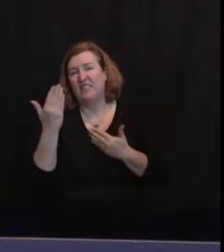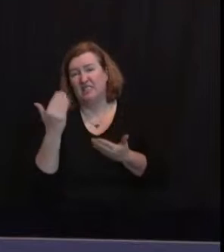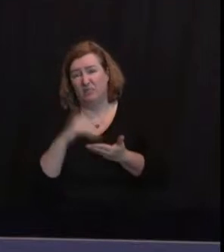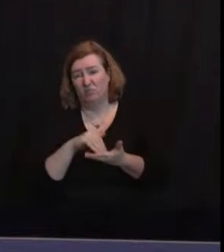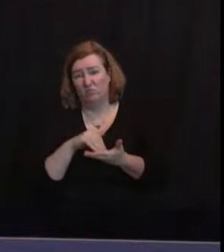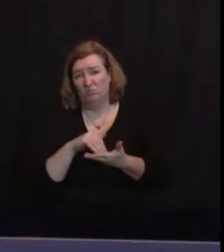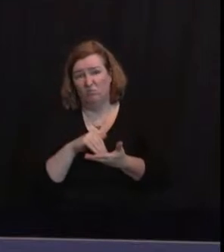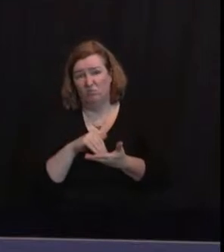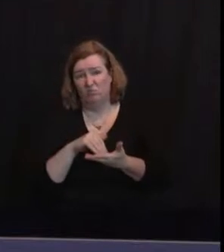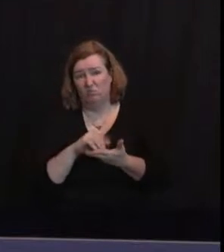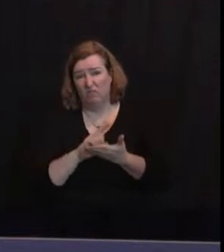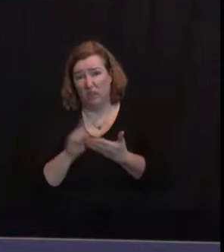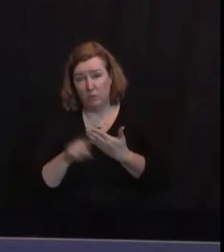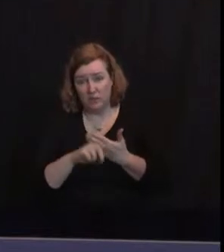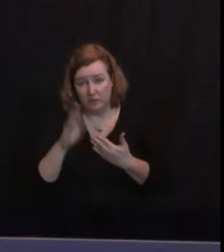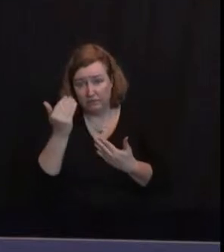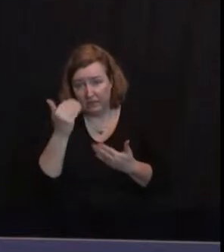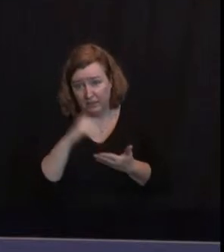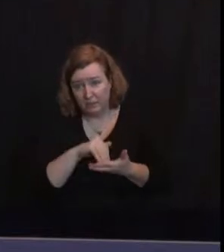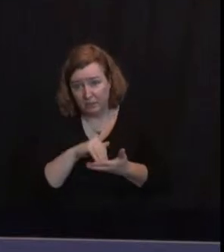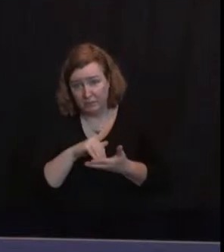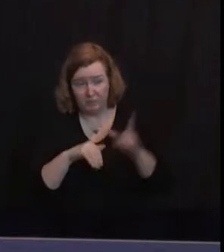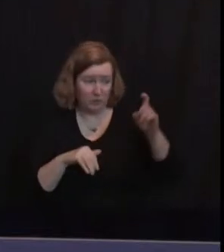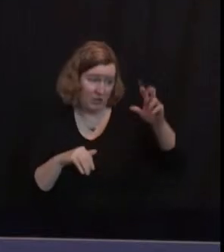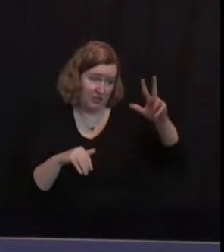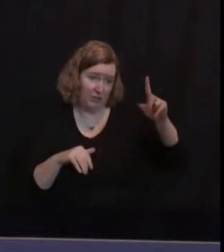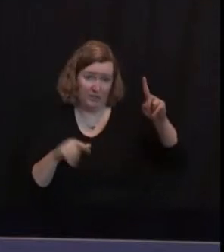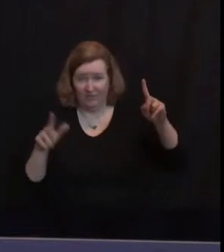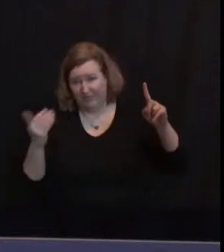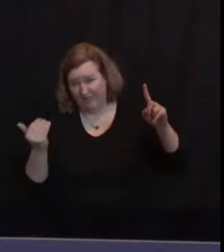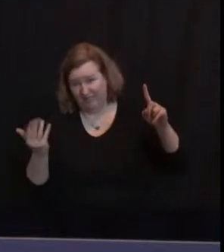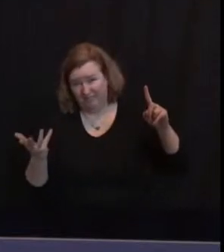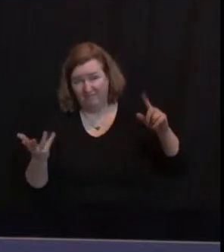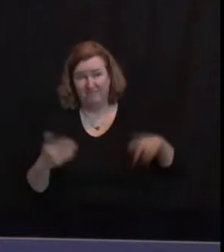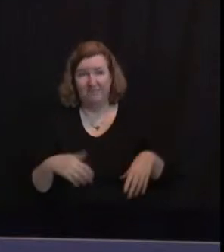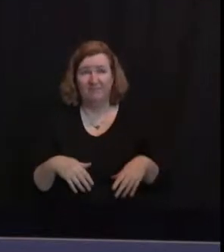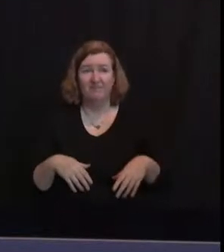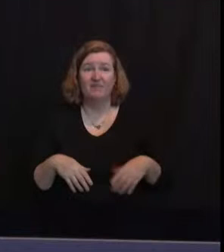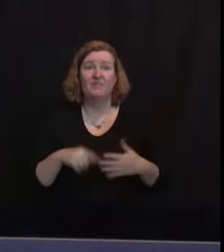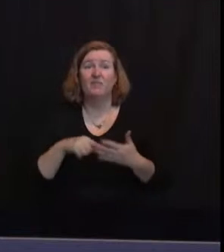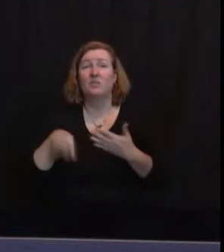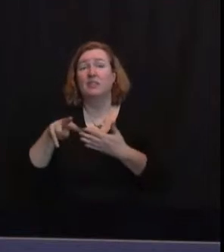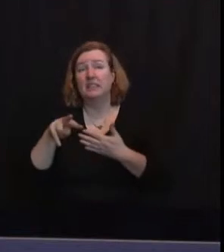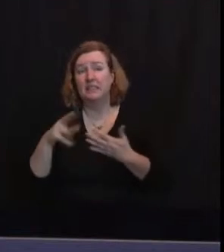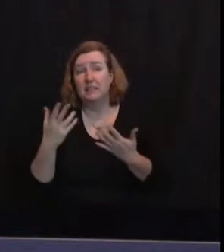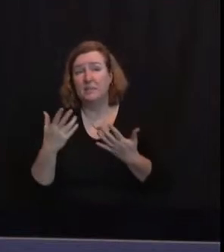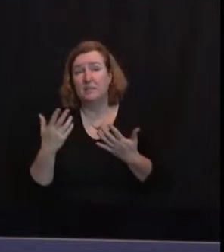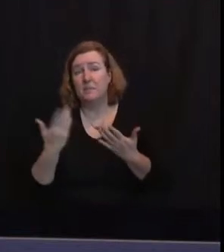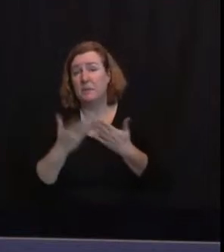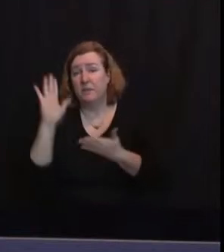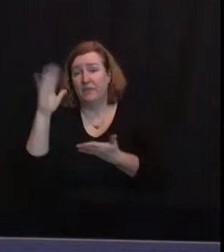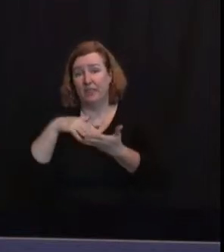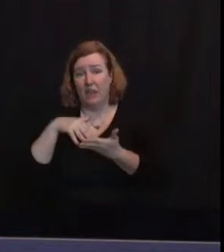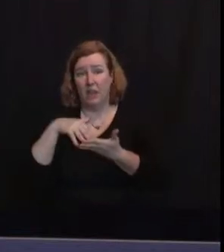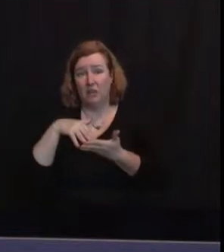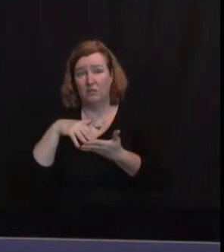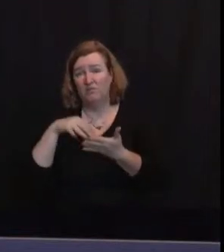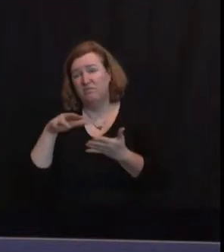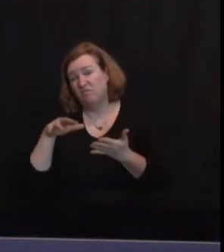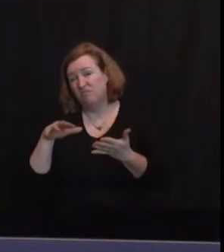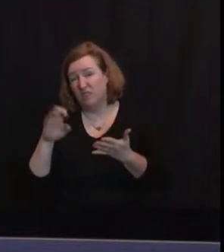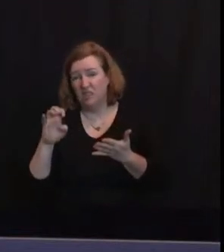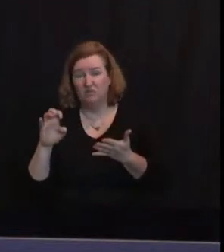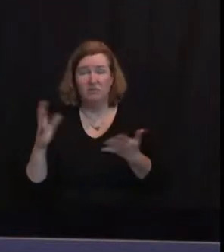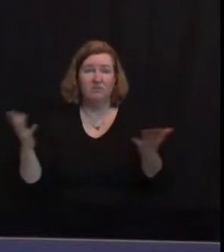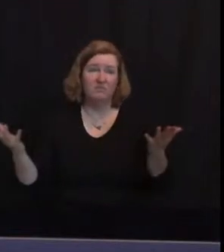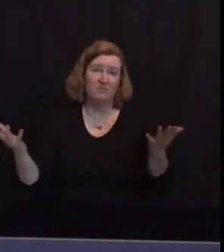week. And the week after that, as far as we know, that may go down to 5,200. So that's a drop of somewhere